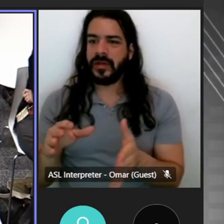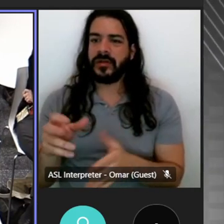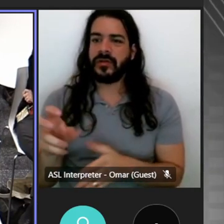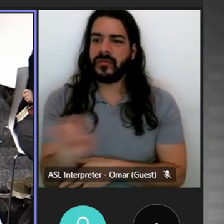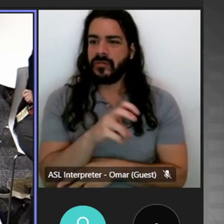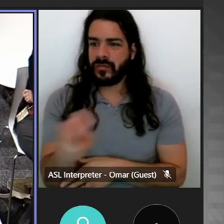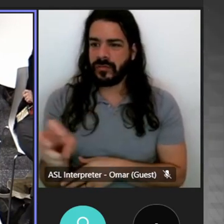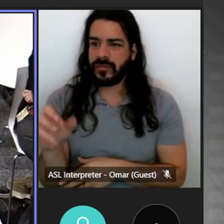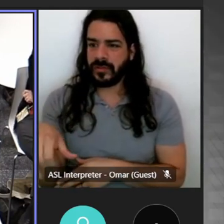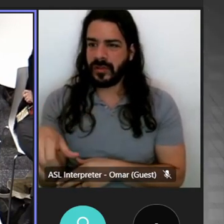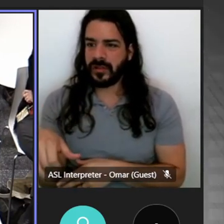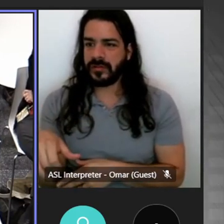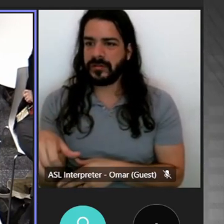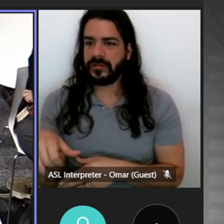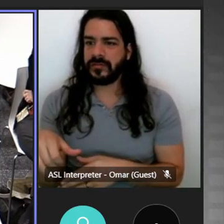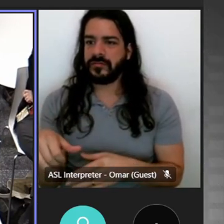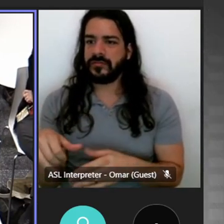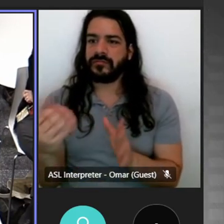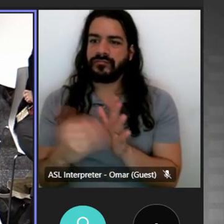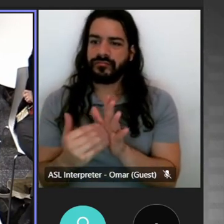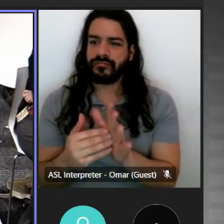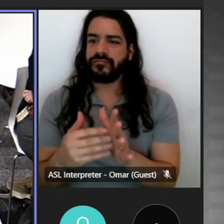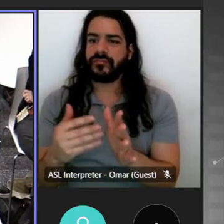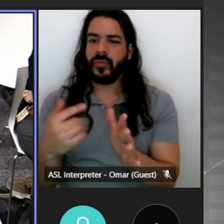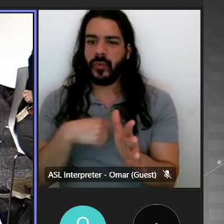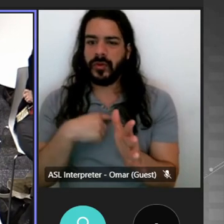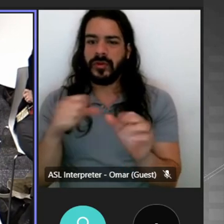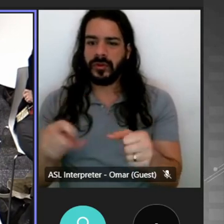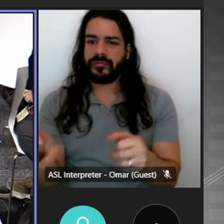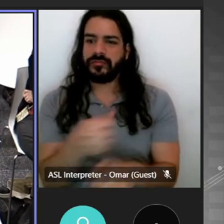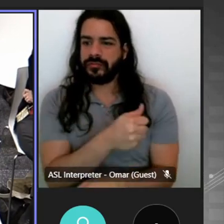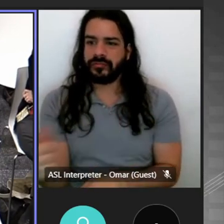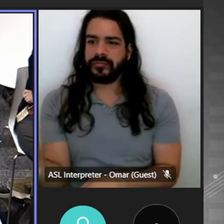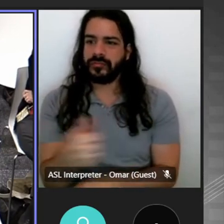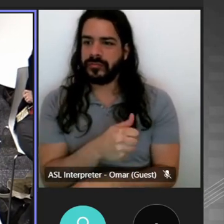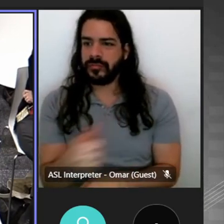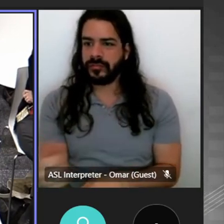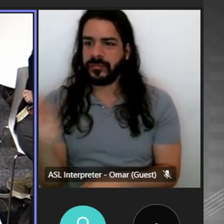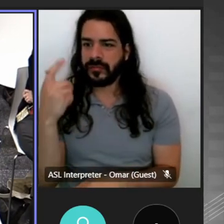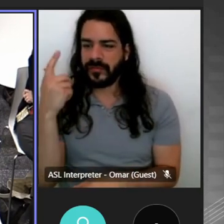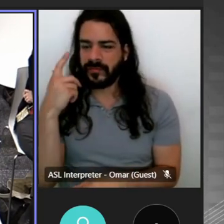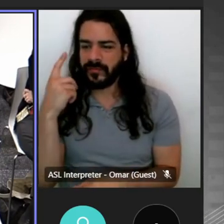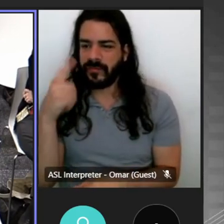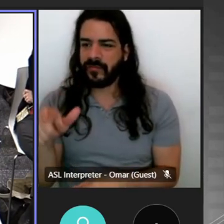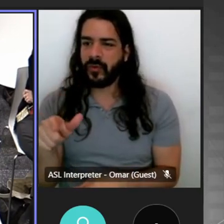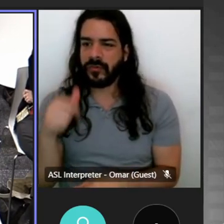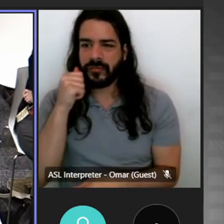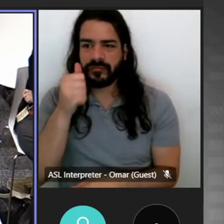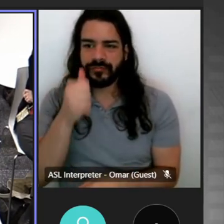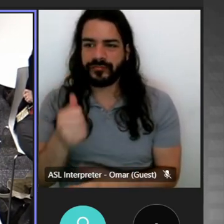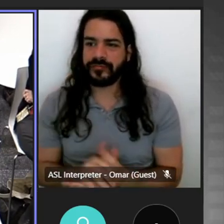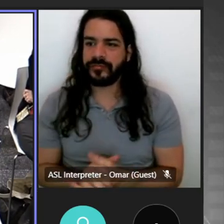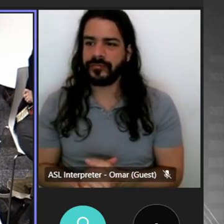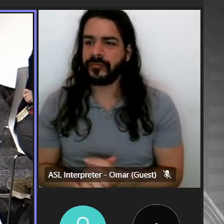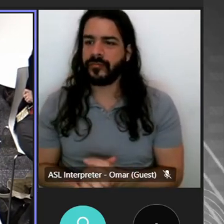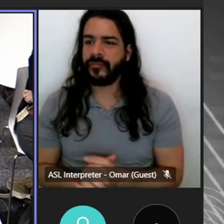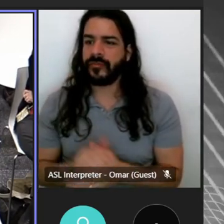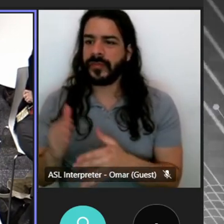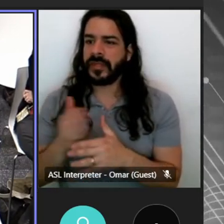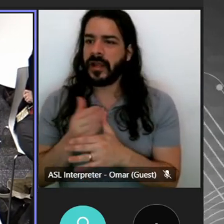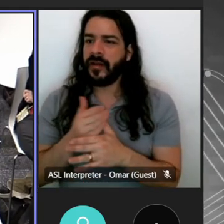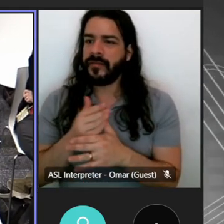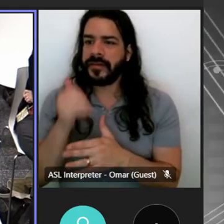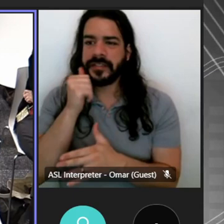and free shuttle between the campus and the College Park Metro Station. Based on the website, the average